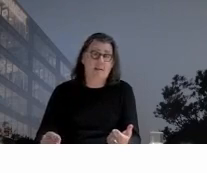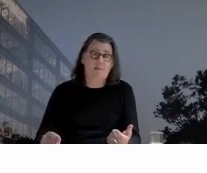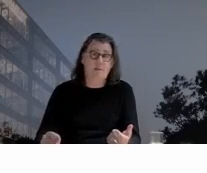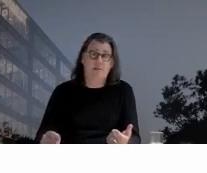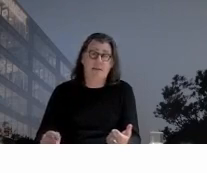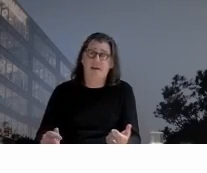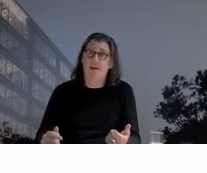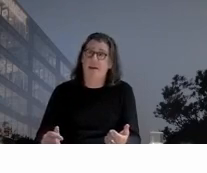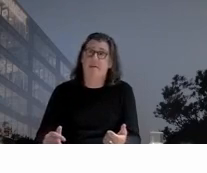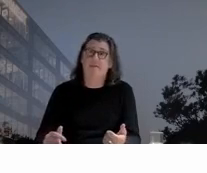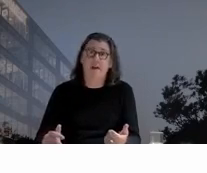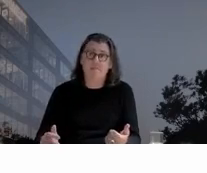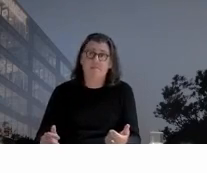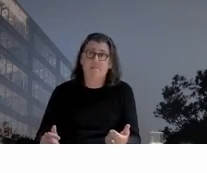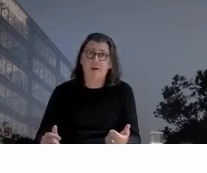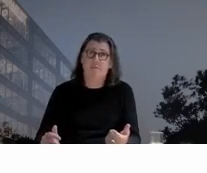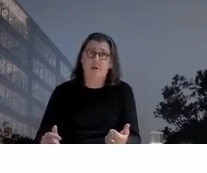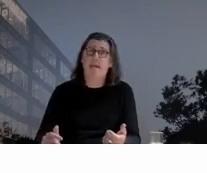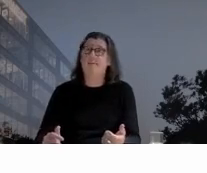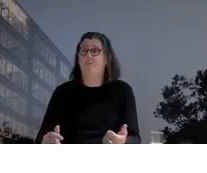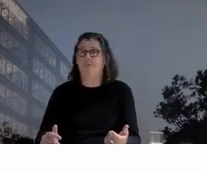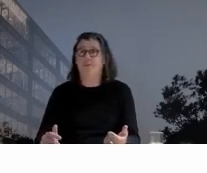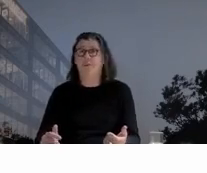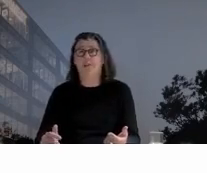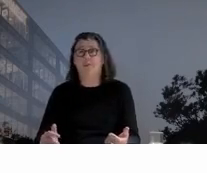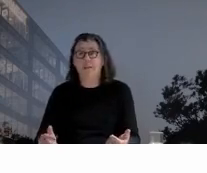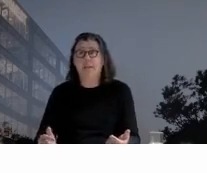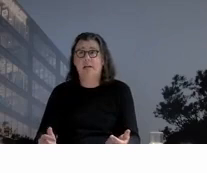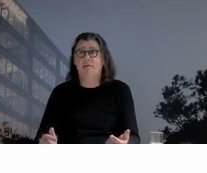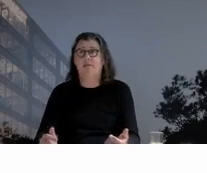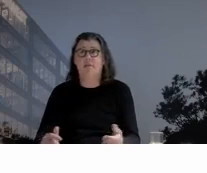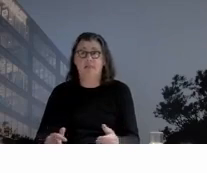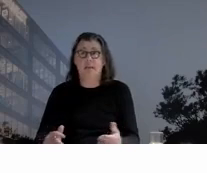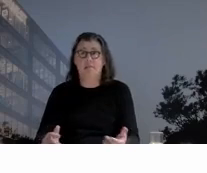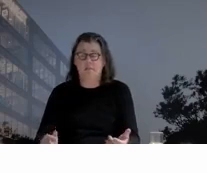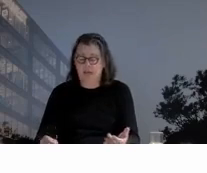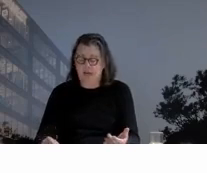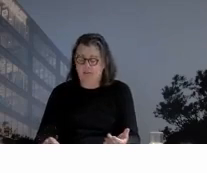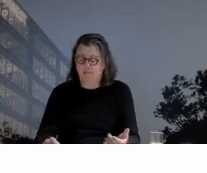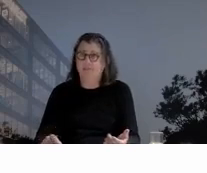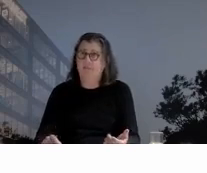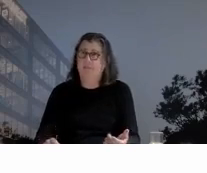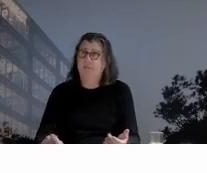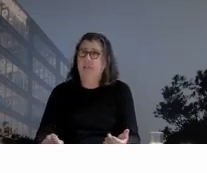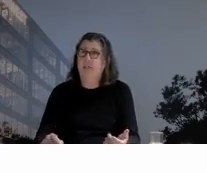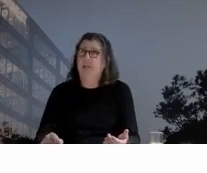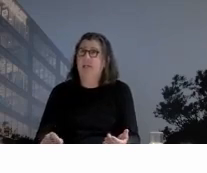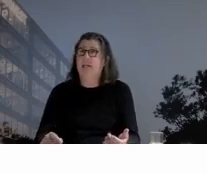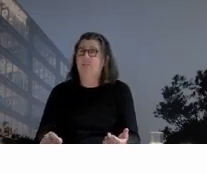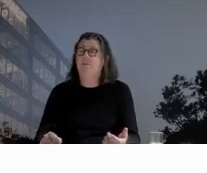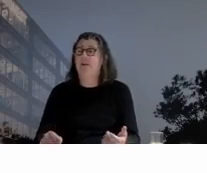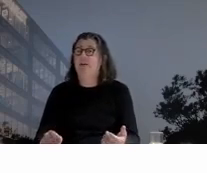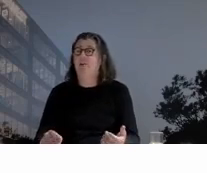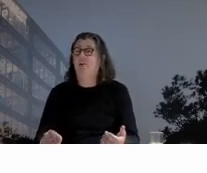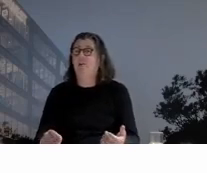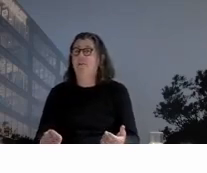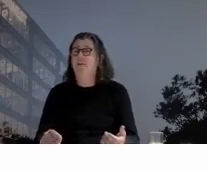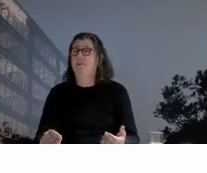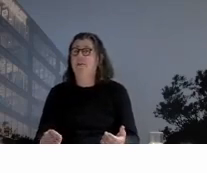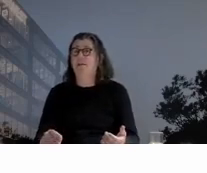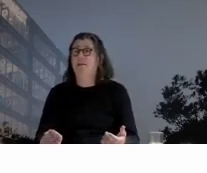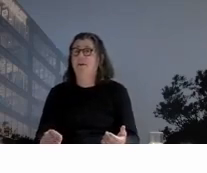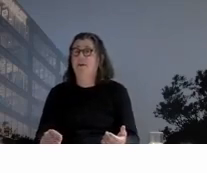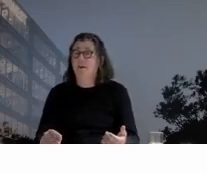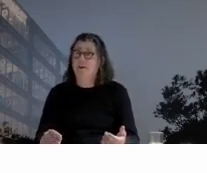that aluminium sunshade around every frame, we're up at 823 kilos for the same facade. If we make all of